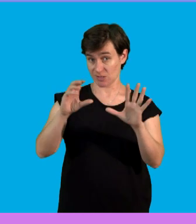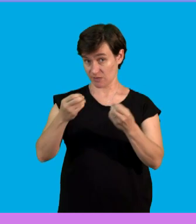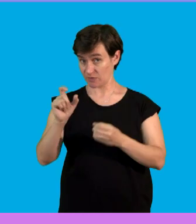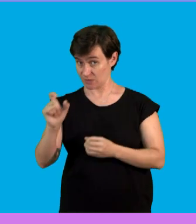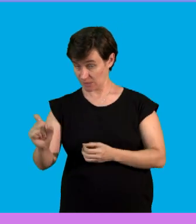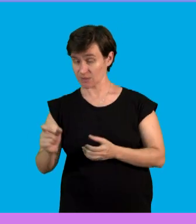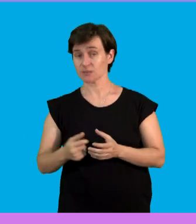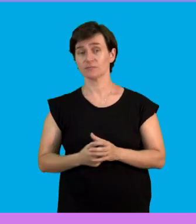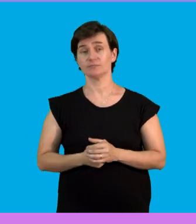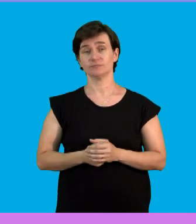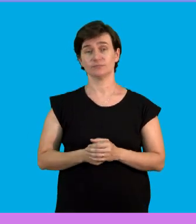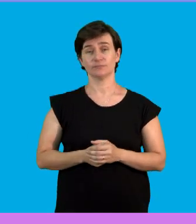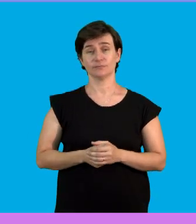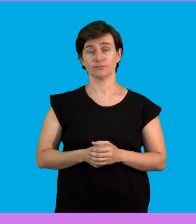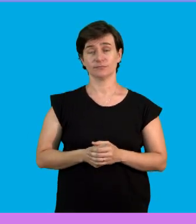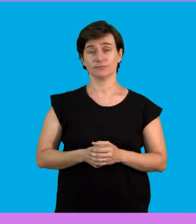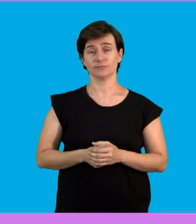3.70 rand.